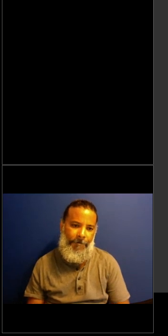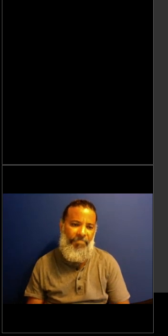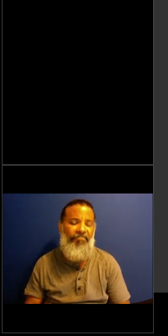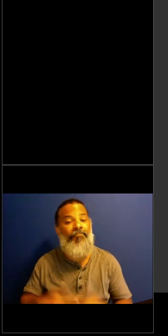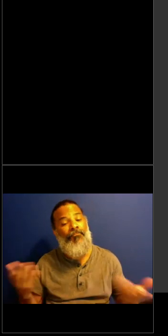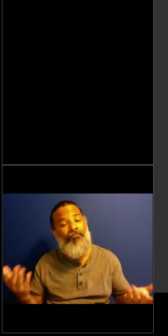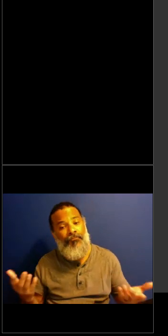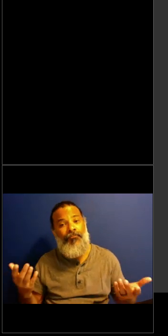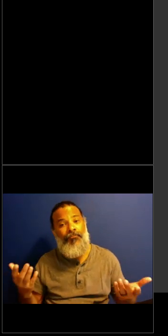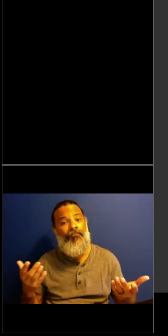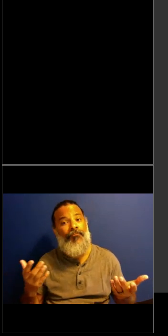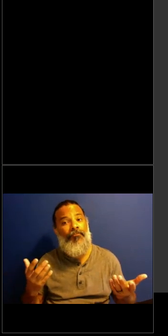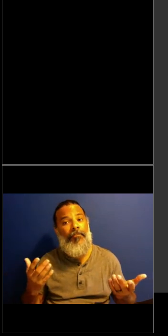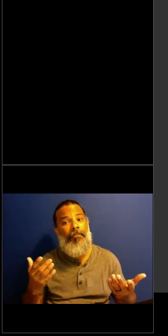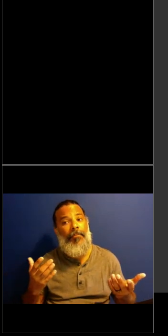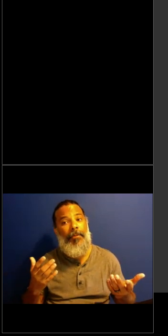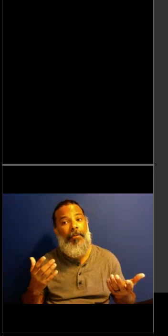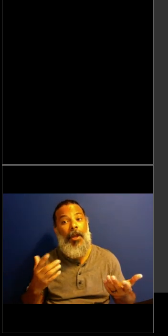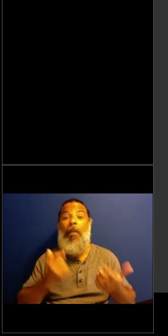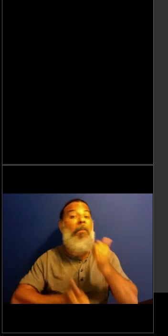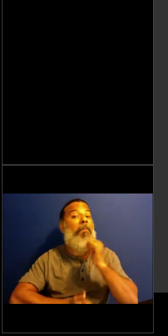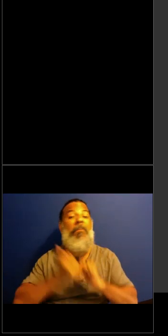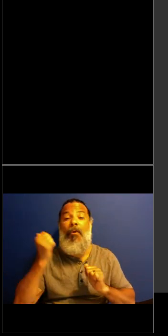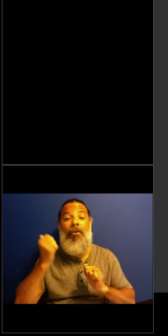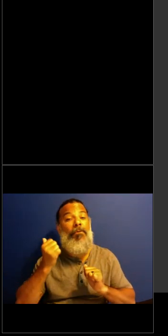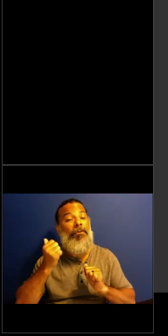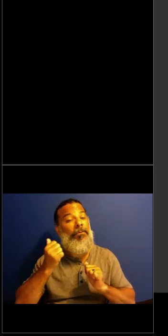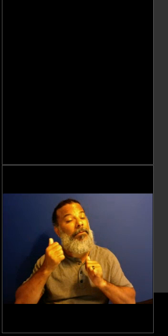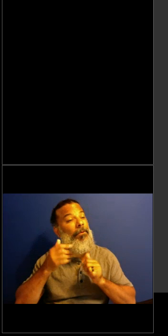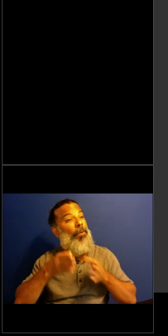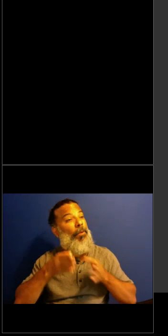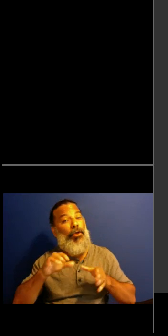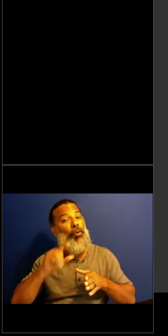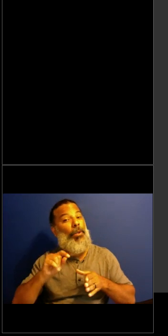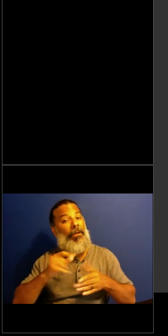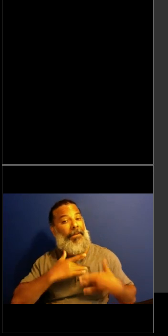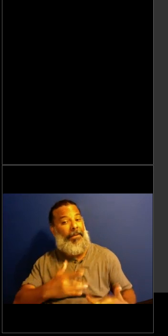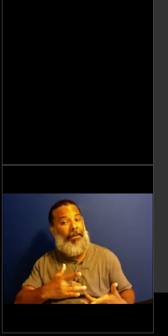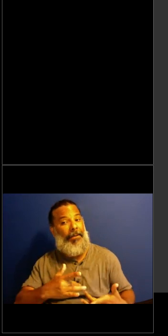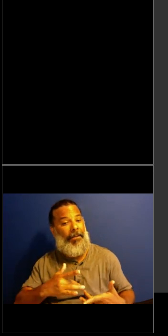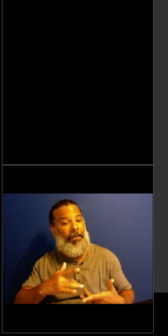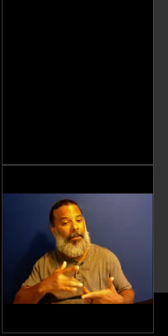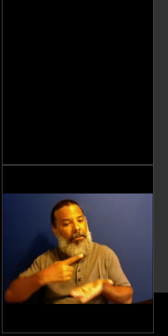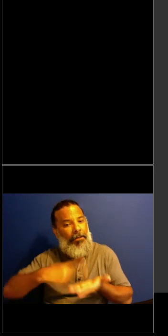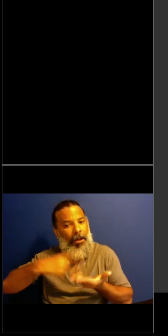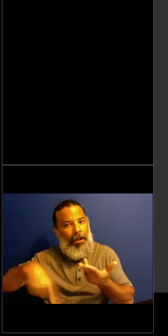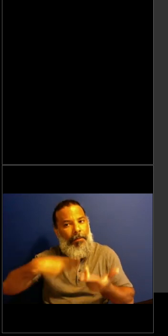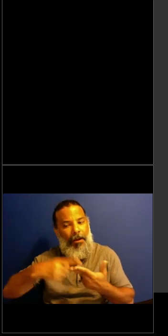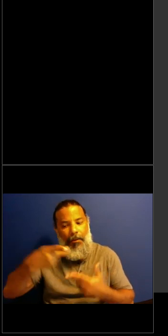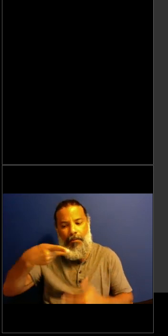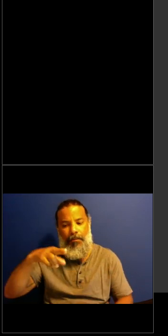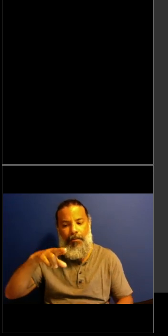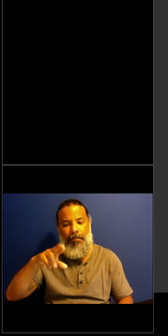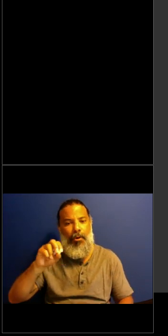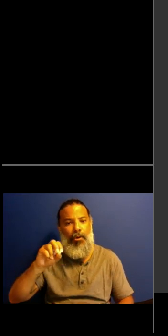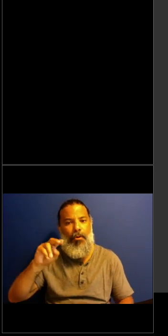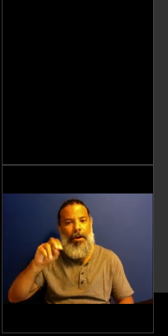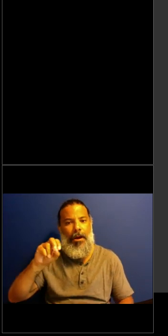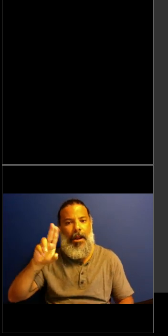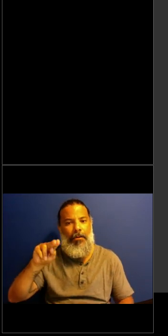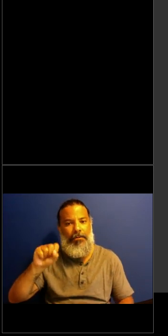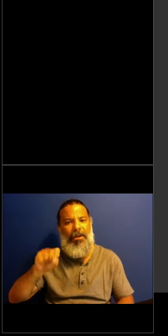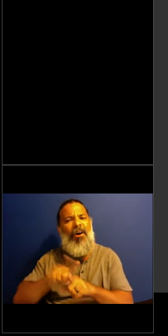their significance as one of the most well-known ways of committing the linguistic act of misgendering, we do also devote some time in the statement to pronouns, and particularly